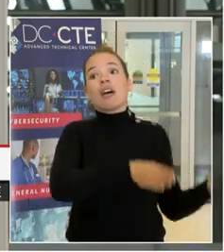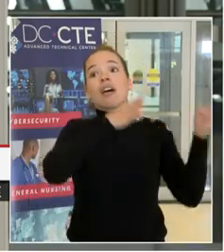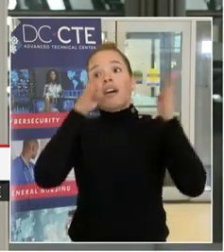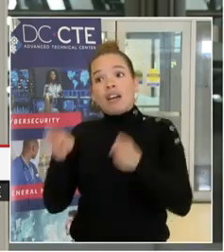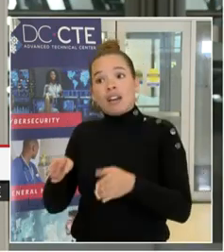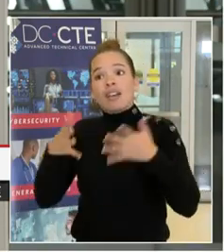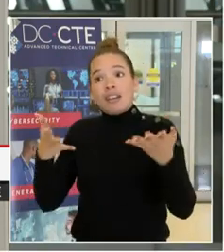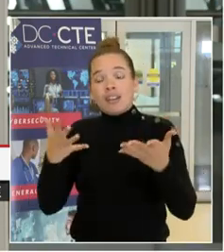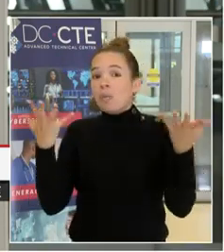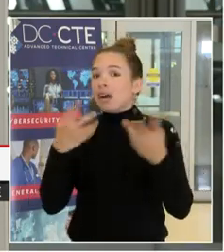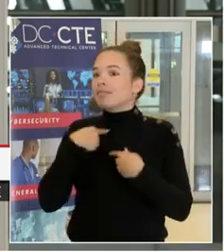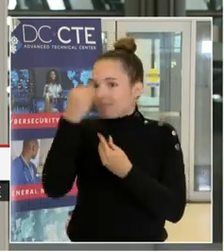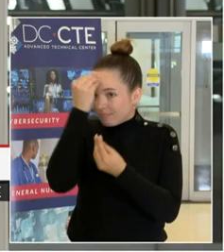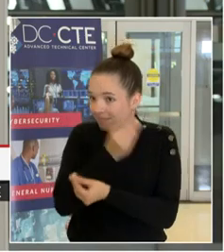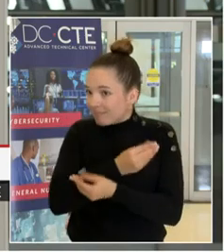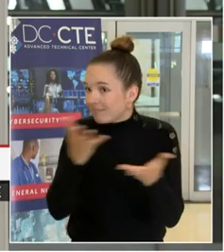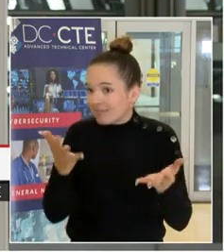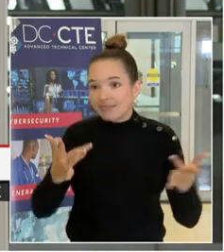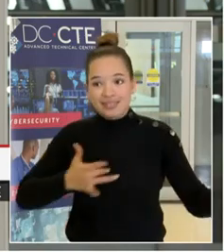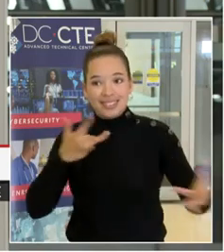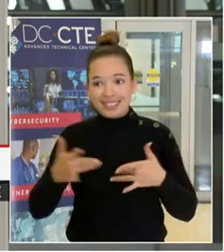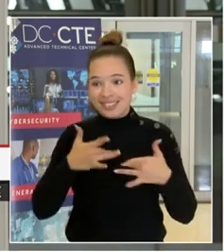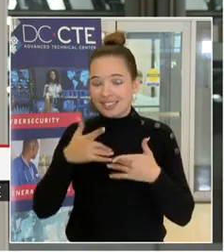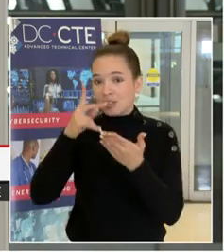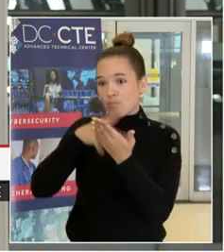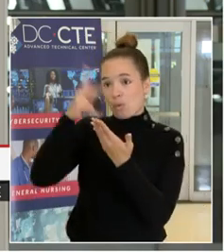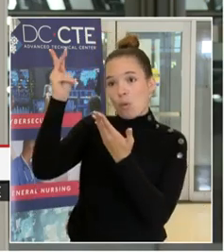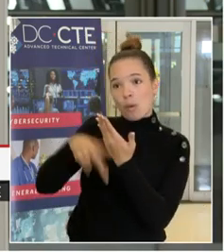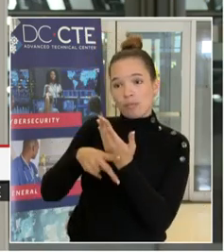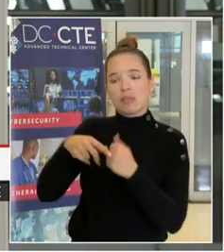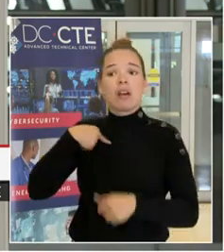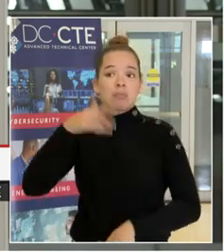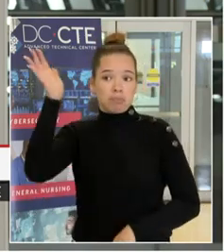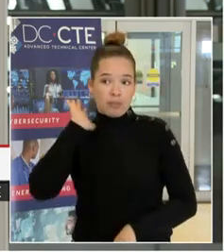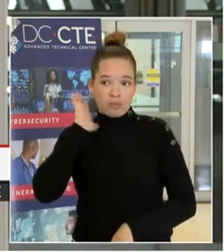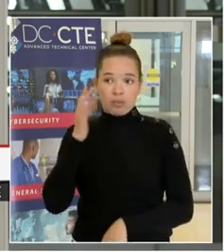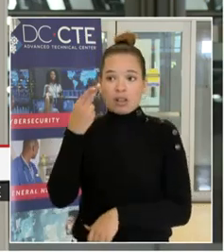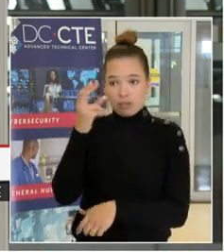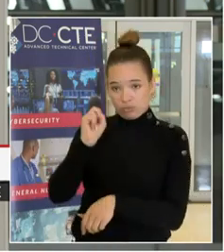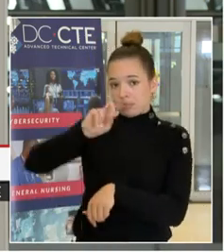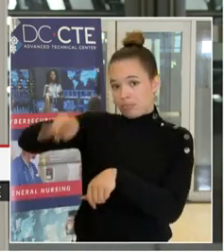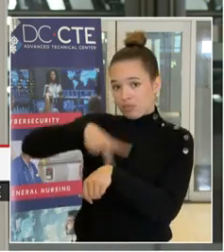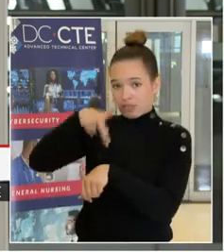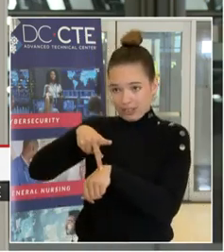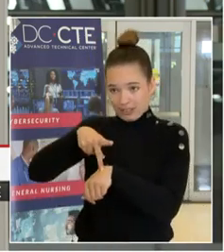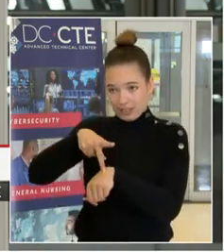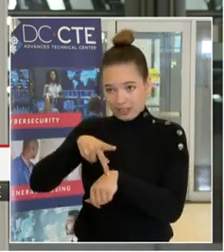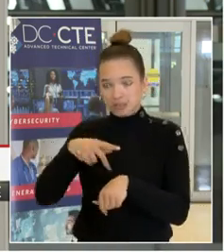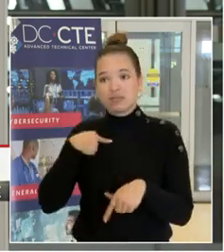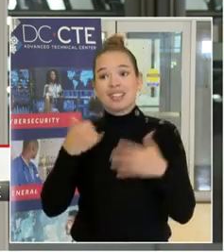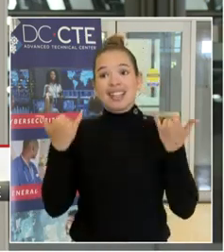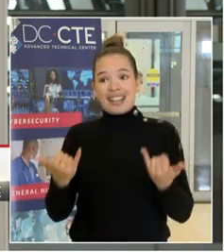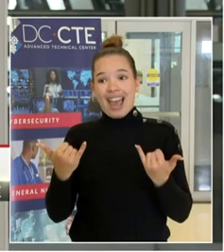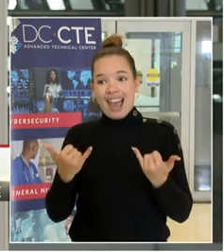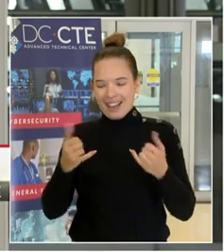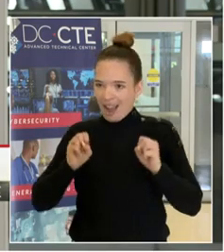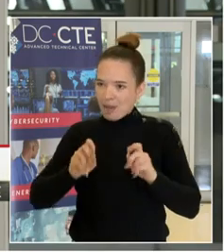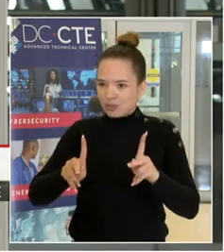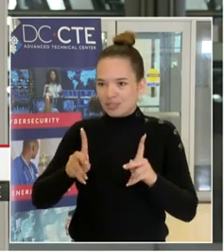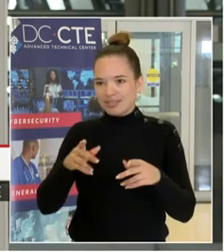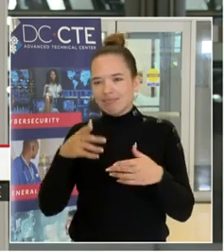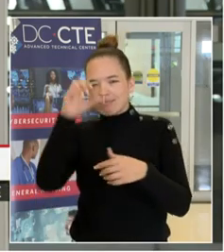principal. It's a part of our envision to reimagine high schools and the way that they show up for children in Washington, D.C. We've